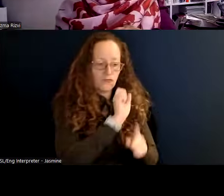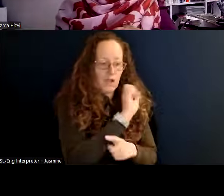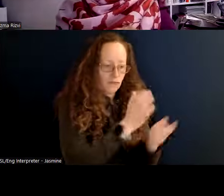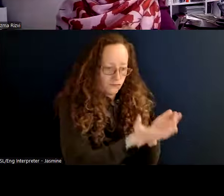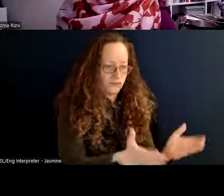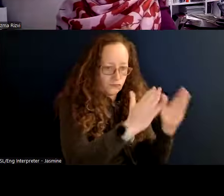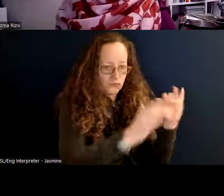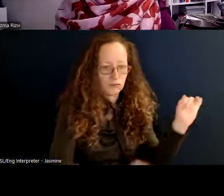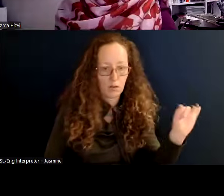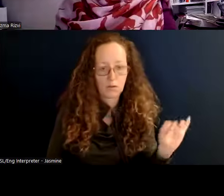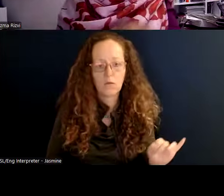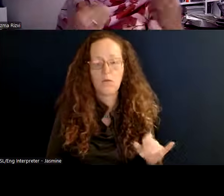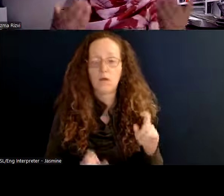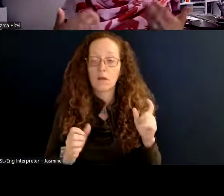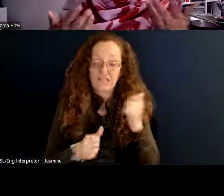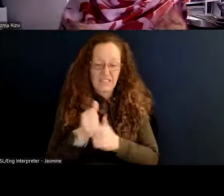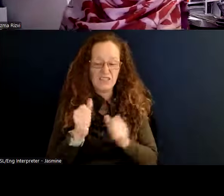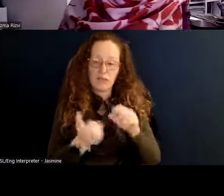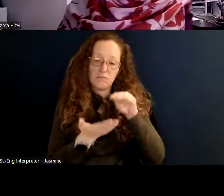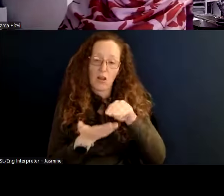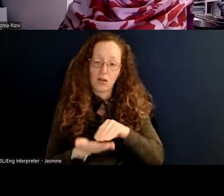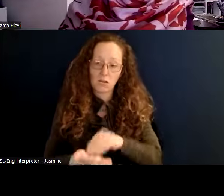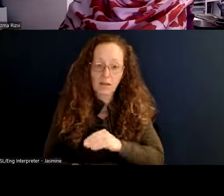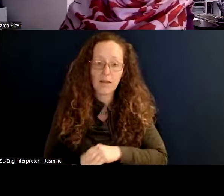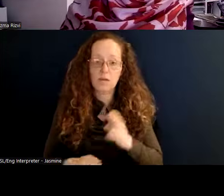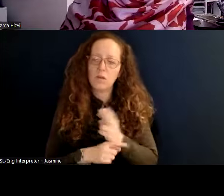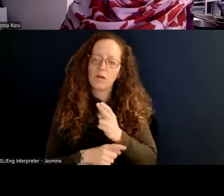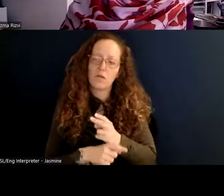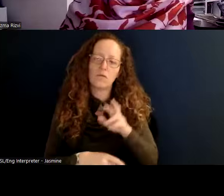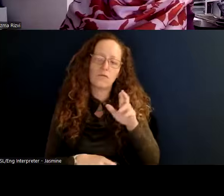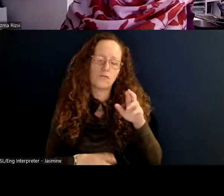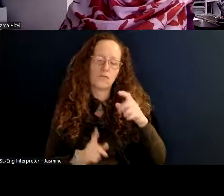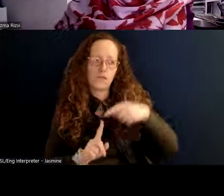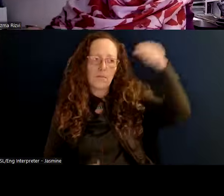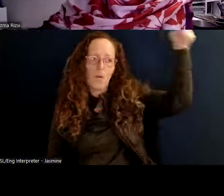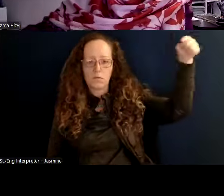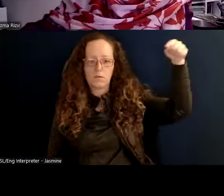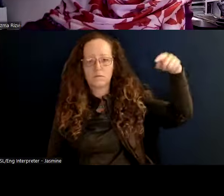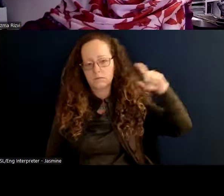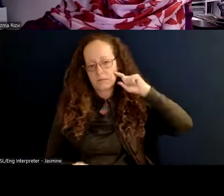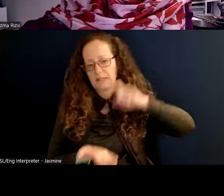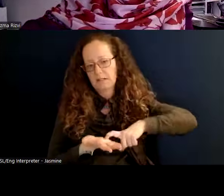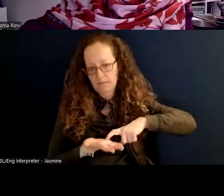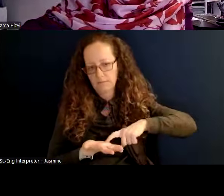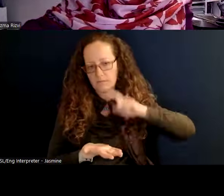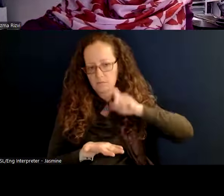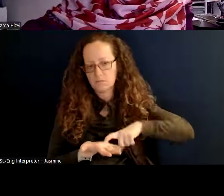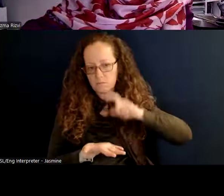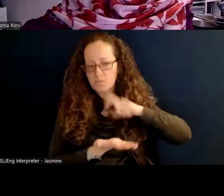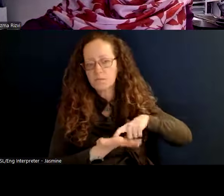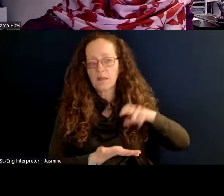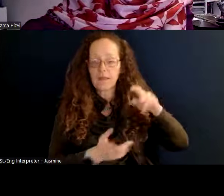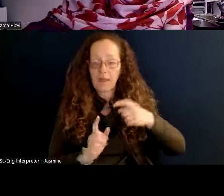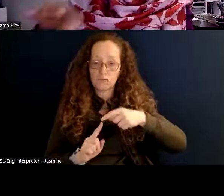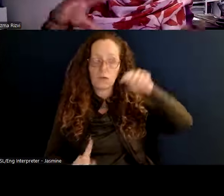in detail utilizing remote sensing, which is precisely what we've come in to do. So now remote sensing allows us to make specific kinds of